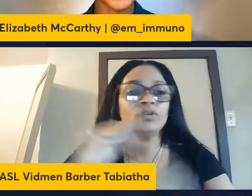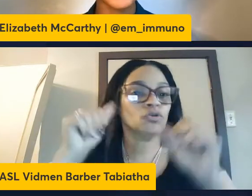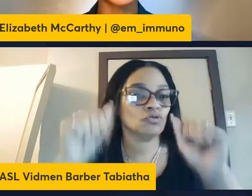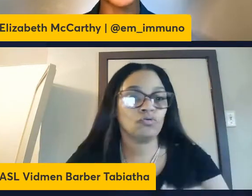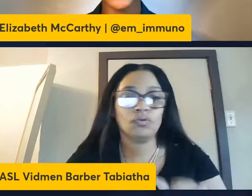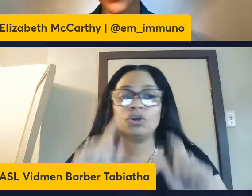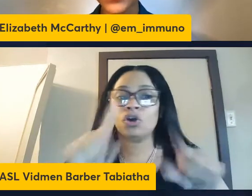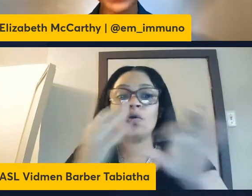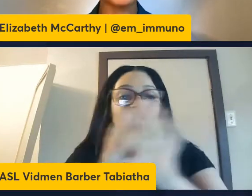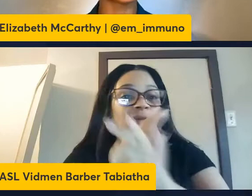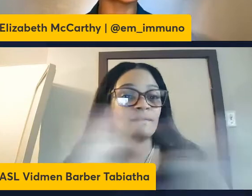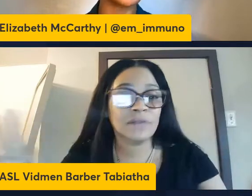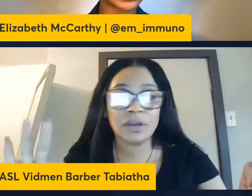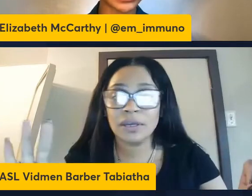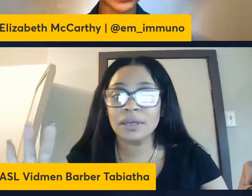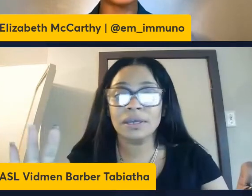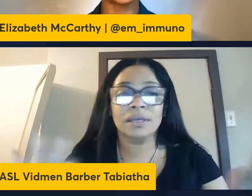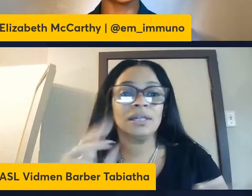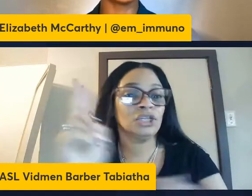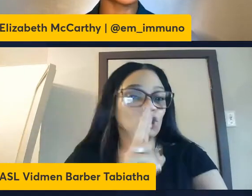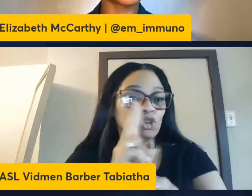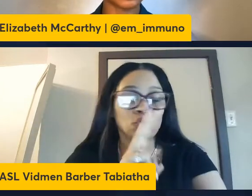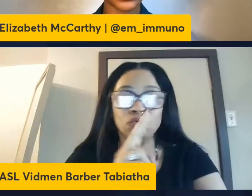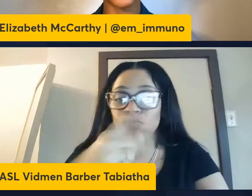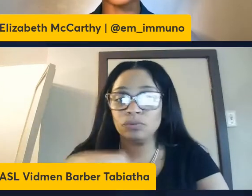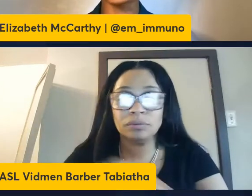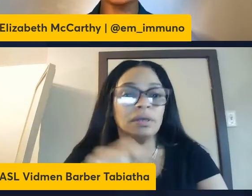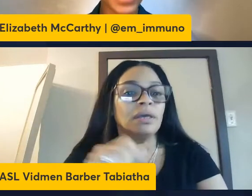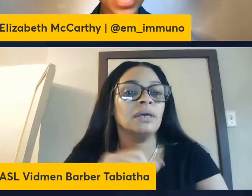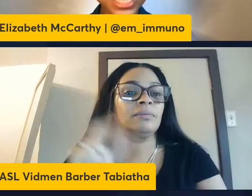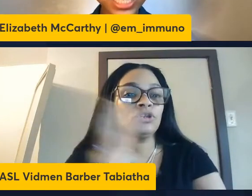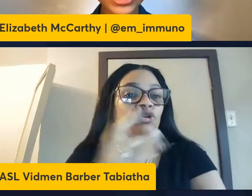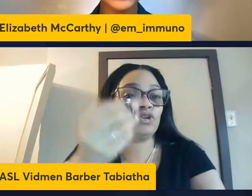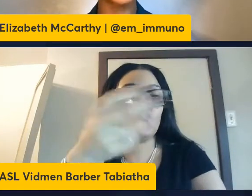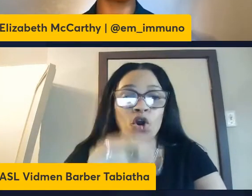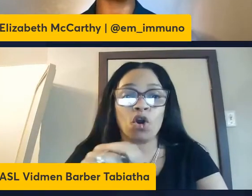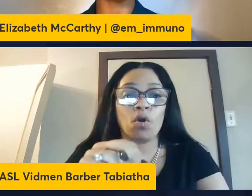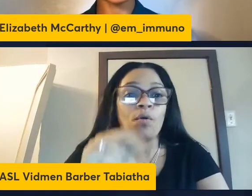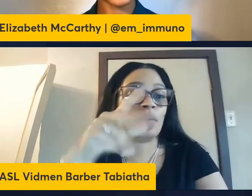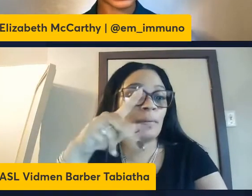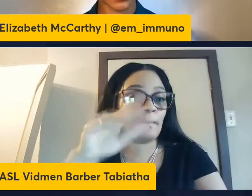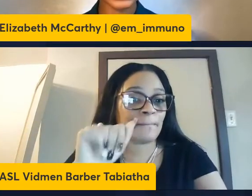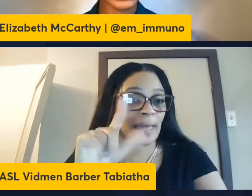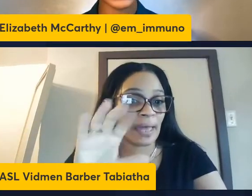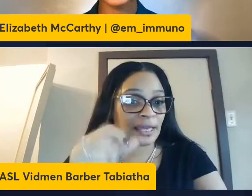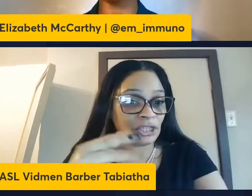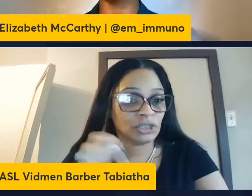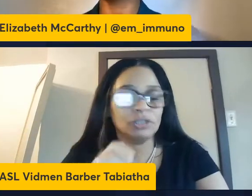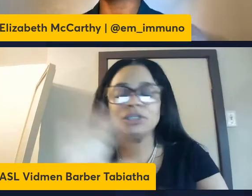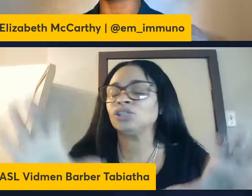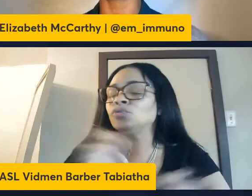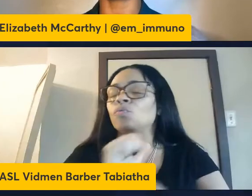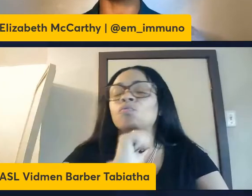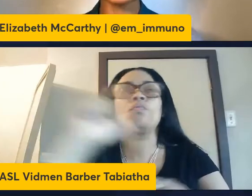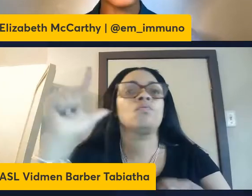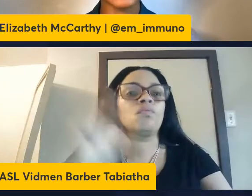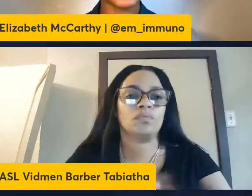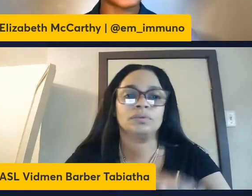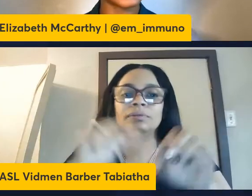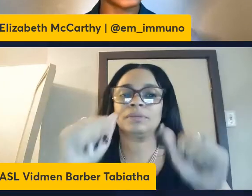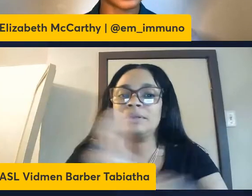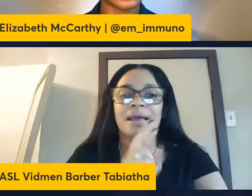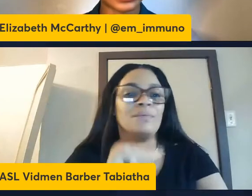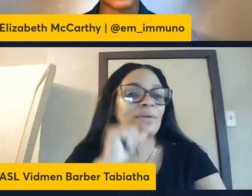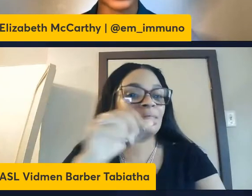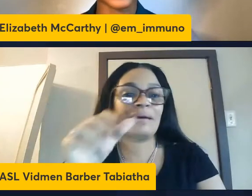for free, install them, start using them. You can contribute your own packages. People are doing that all the time. While MATLAB